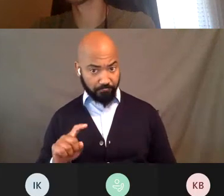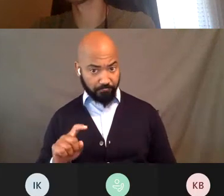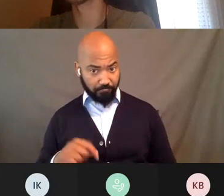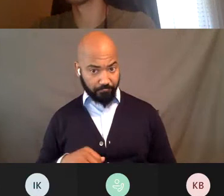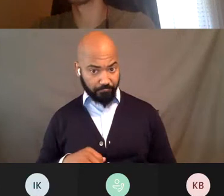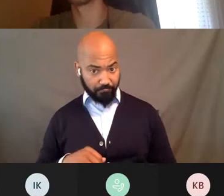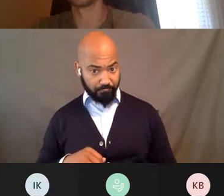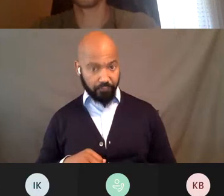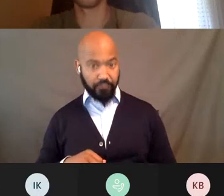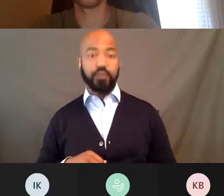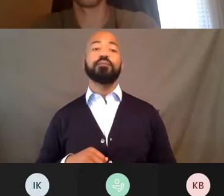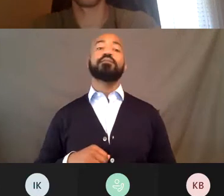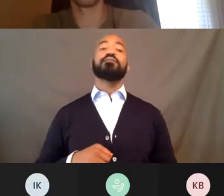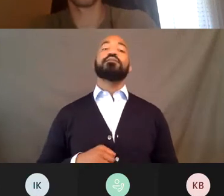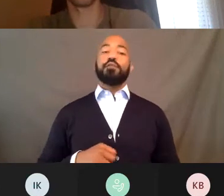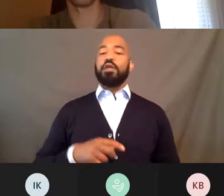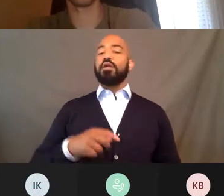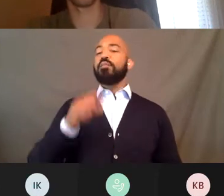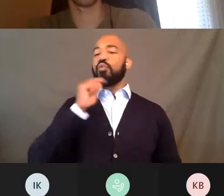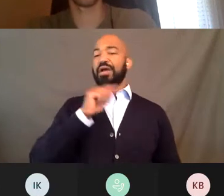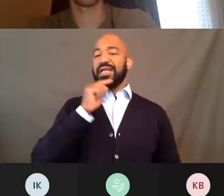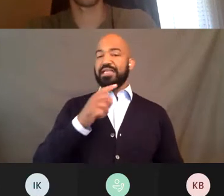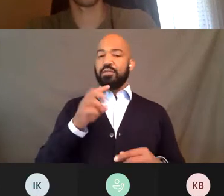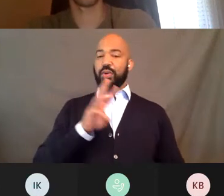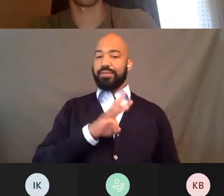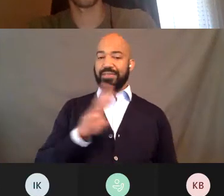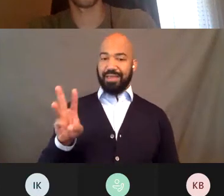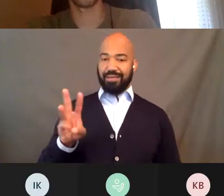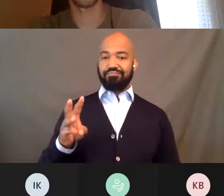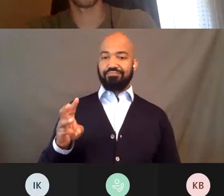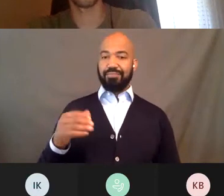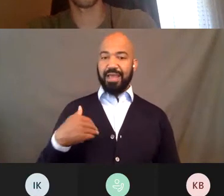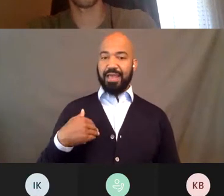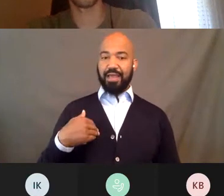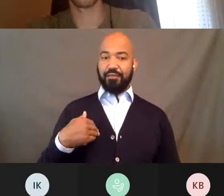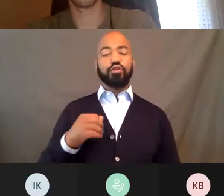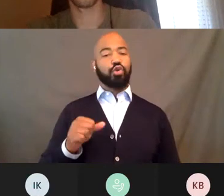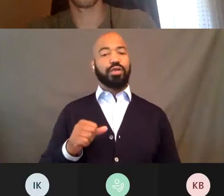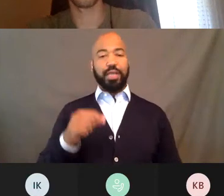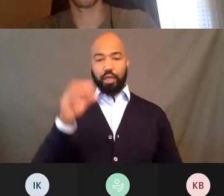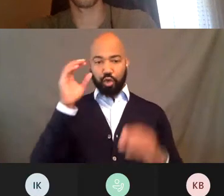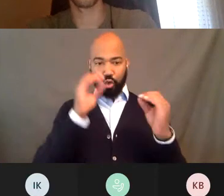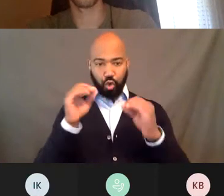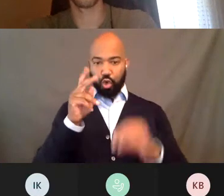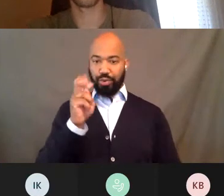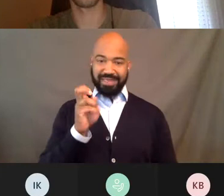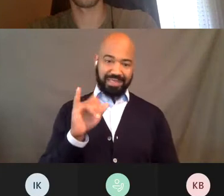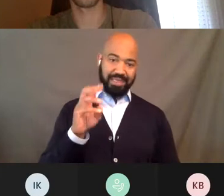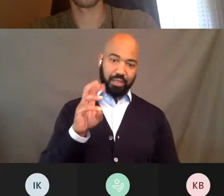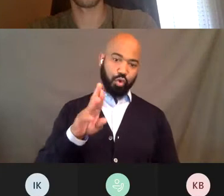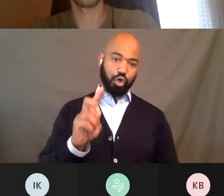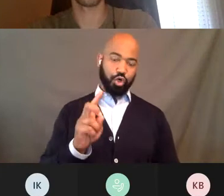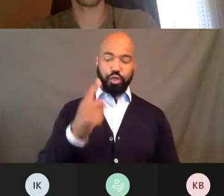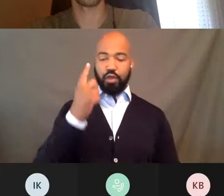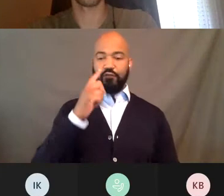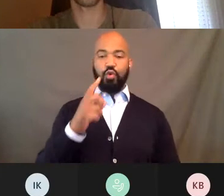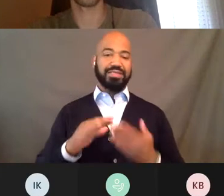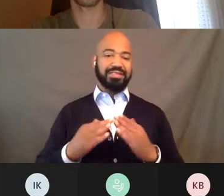It's located on the city's website, so you can even just Google keyword for anyone who's interested. City of